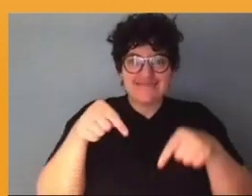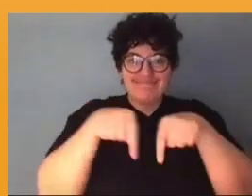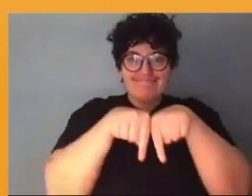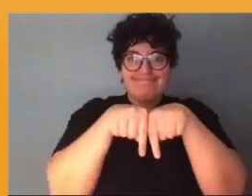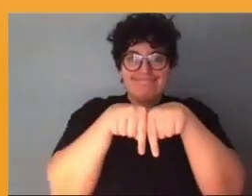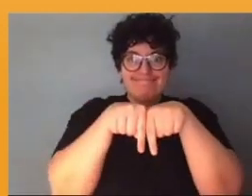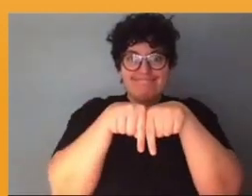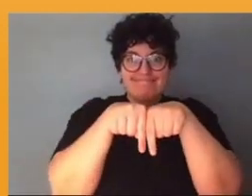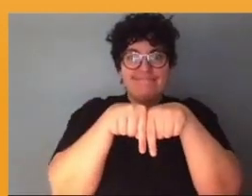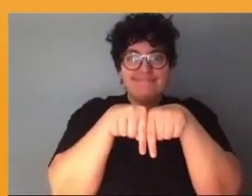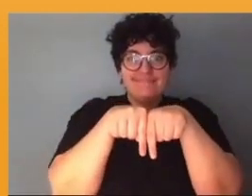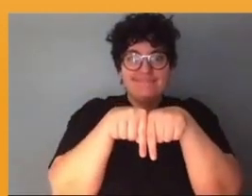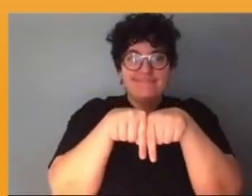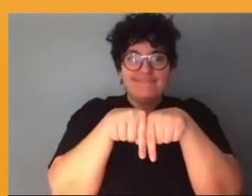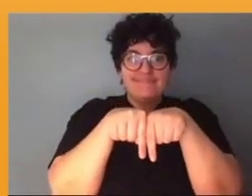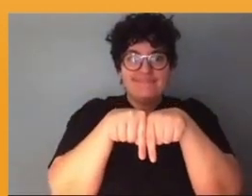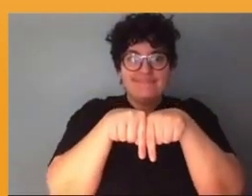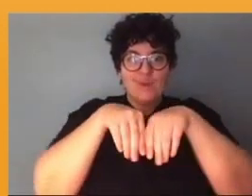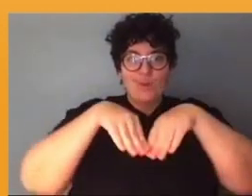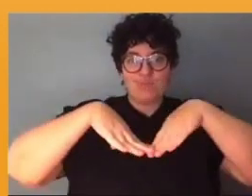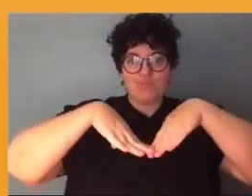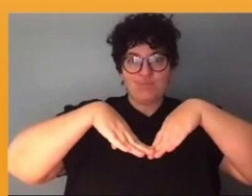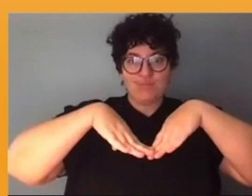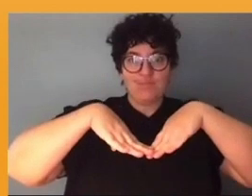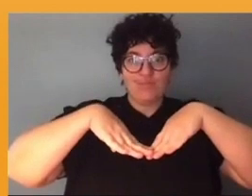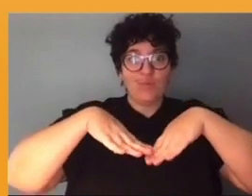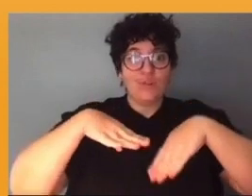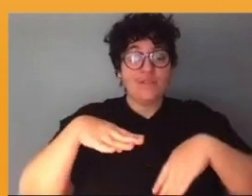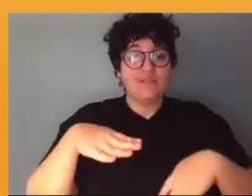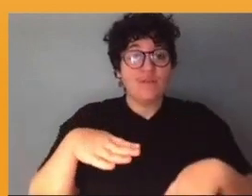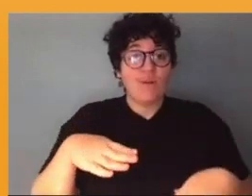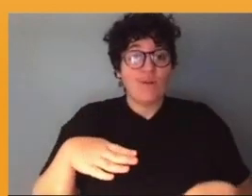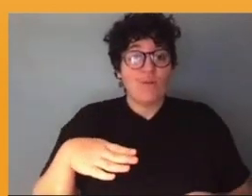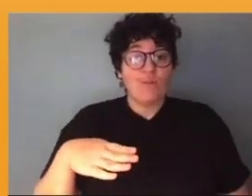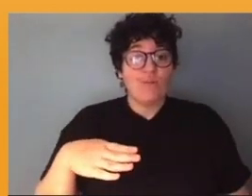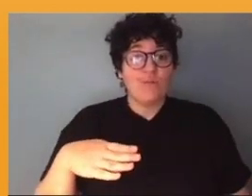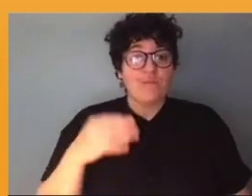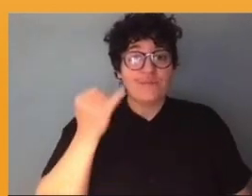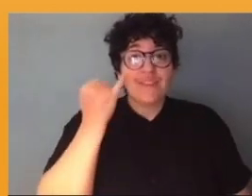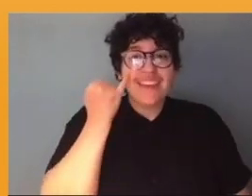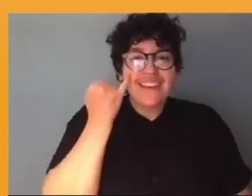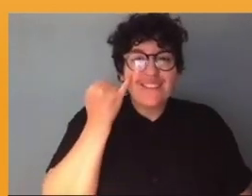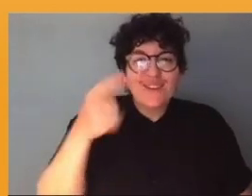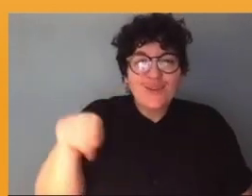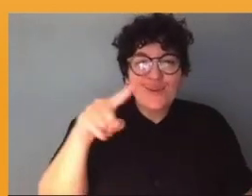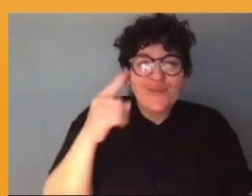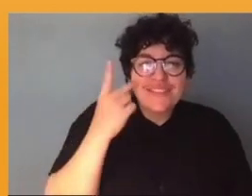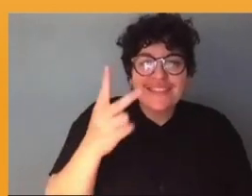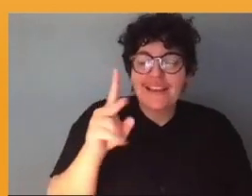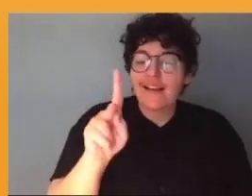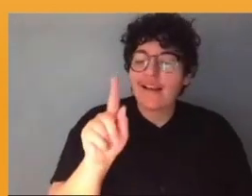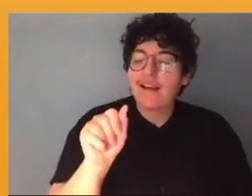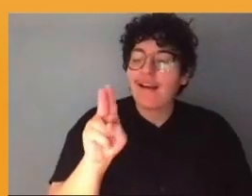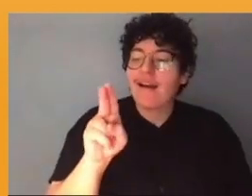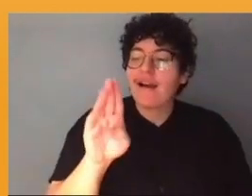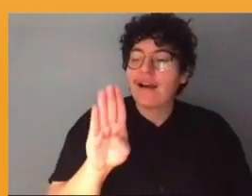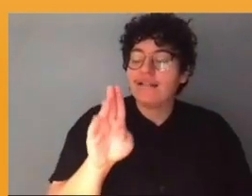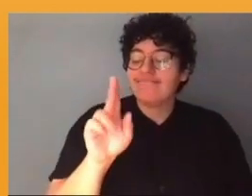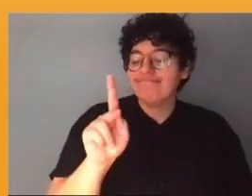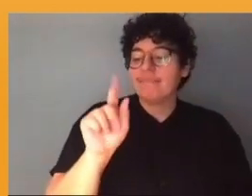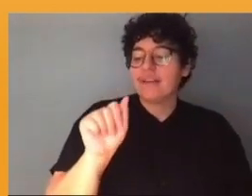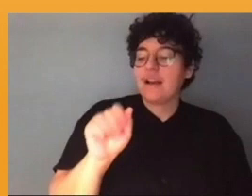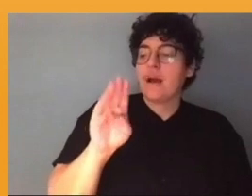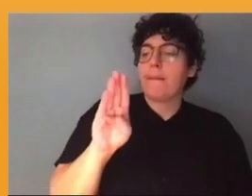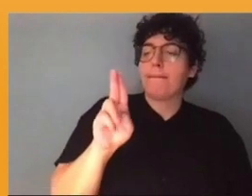And for those who've seen kabuki dances and Japanese classical